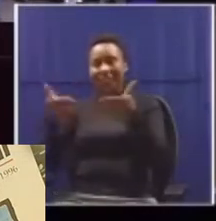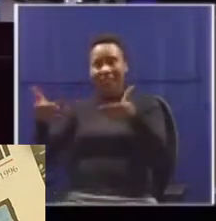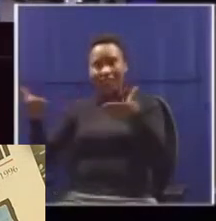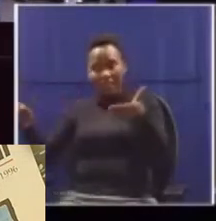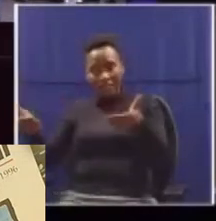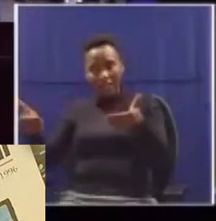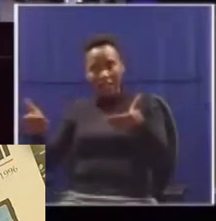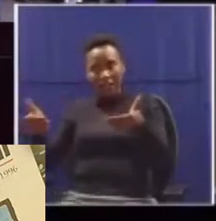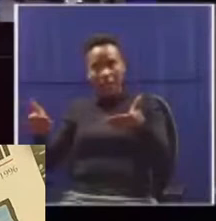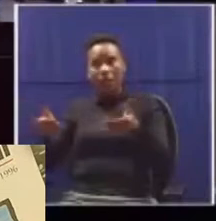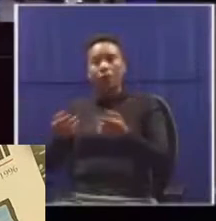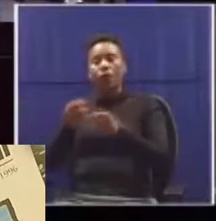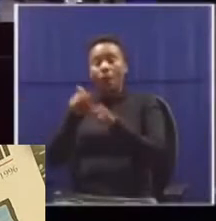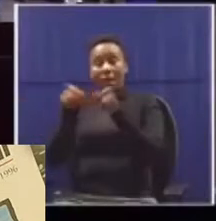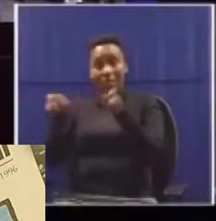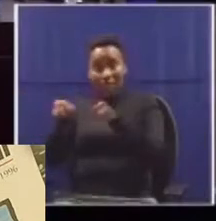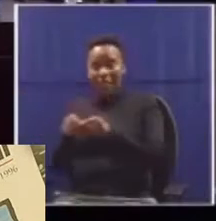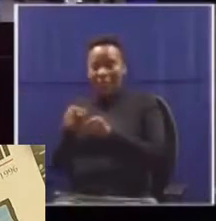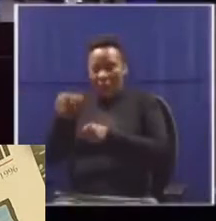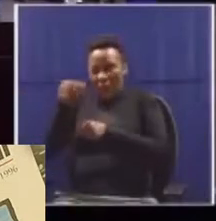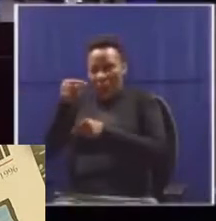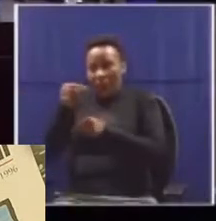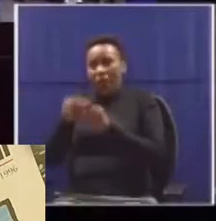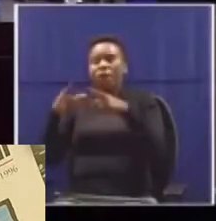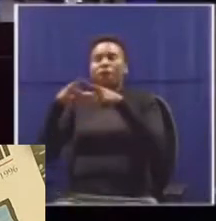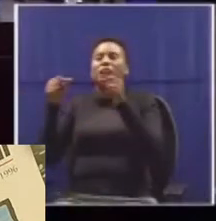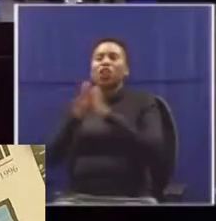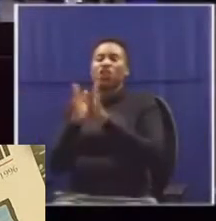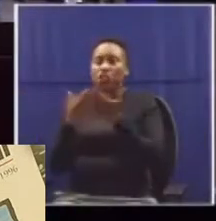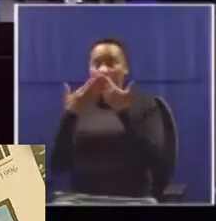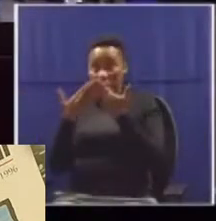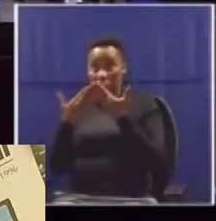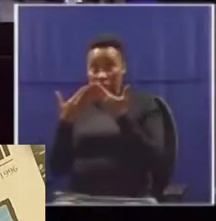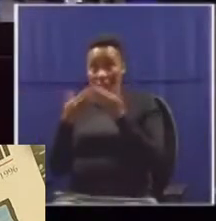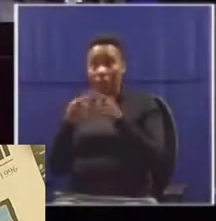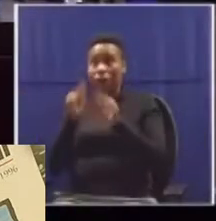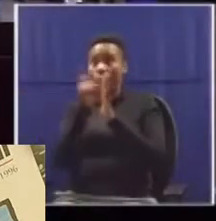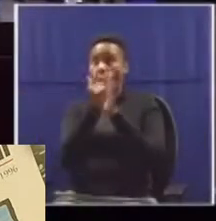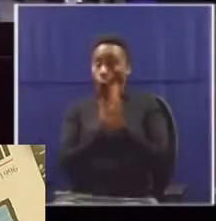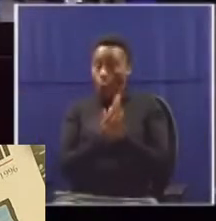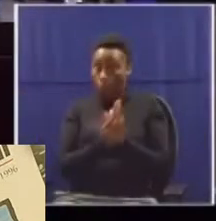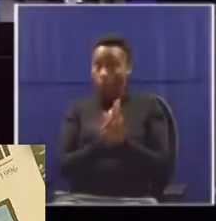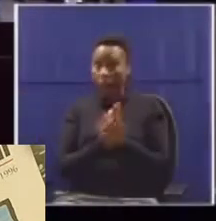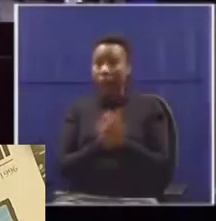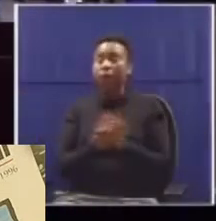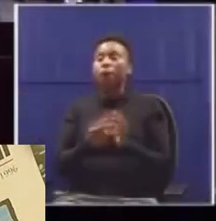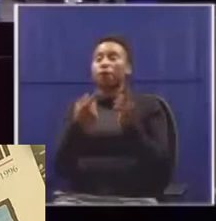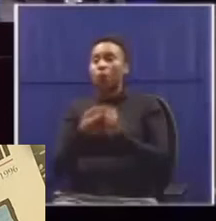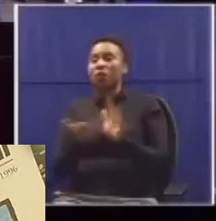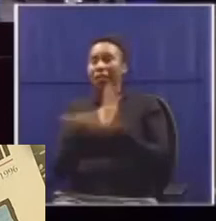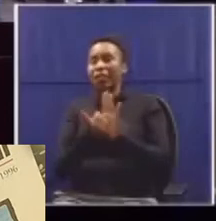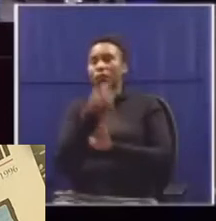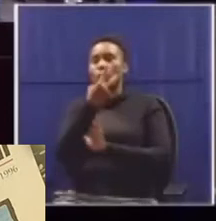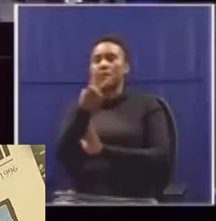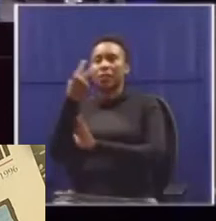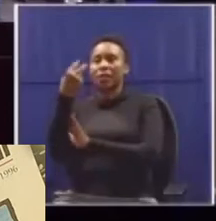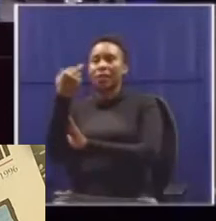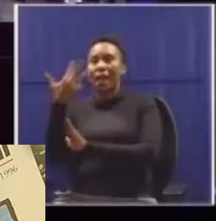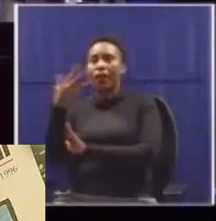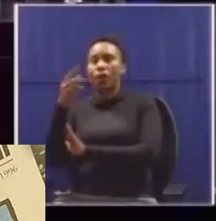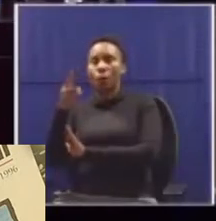candidate legal practitioners in accordance with section 39 1. other